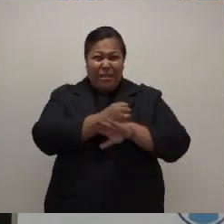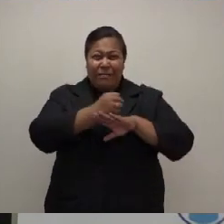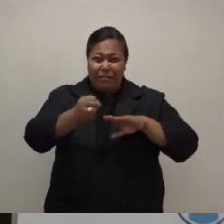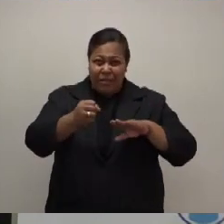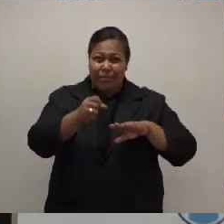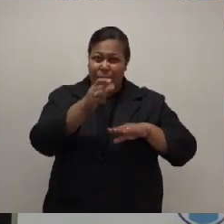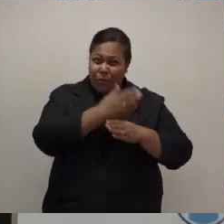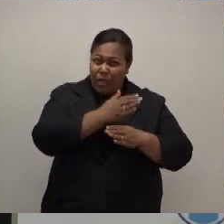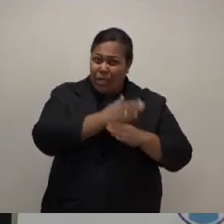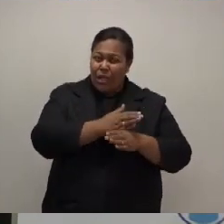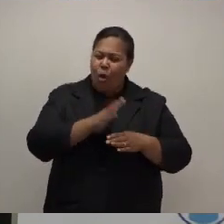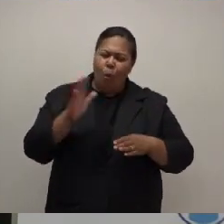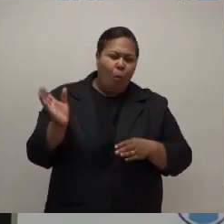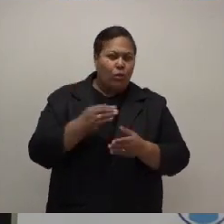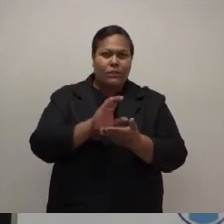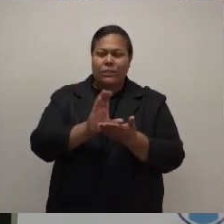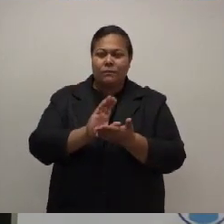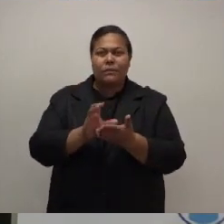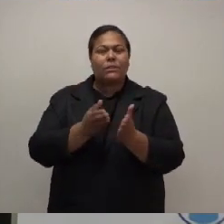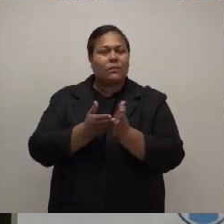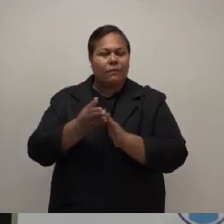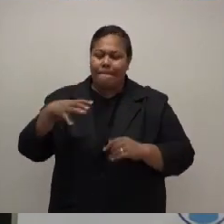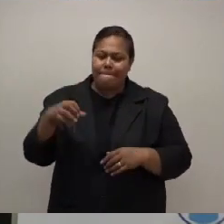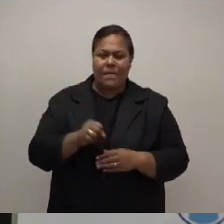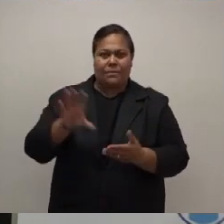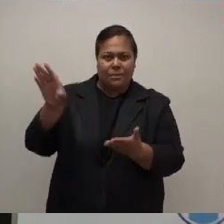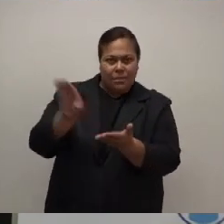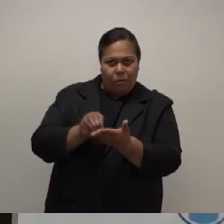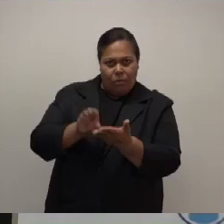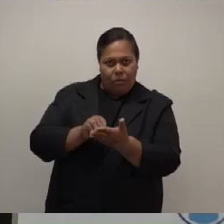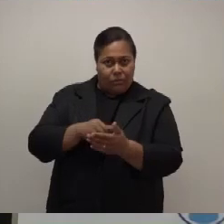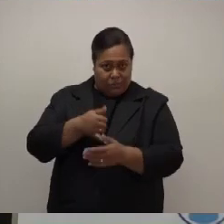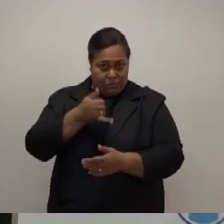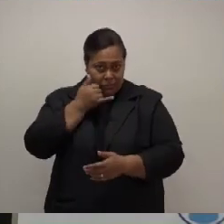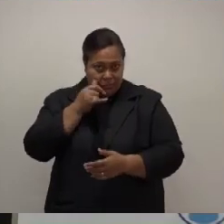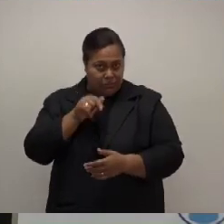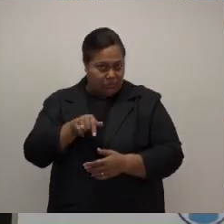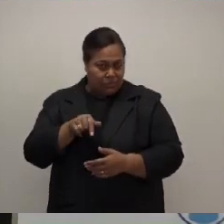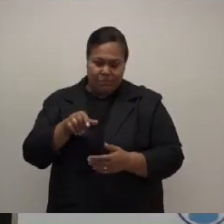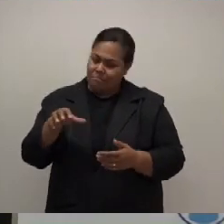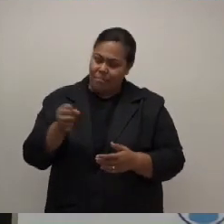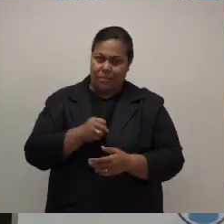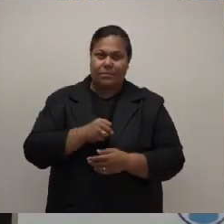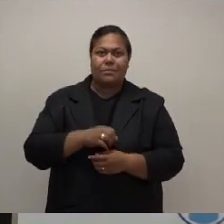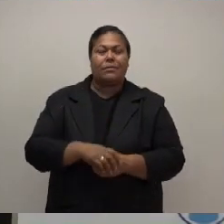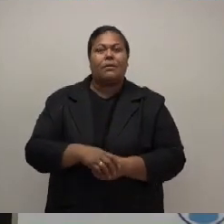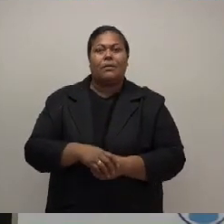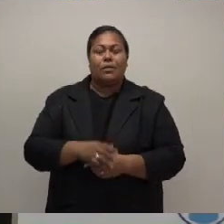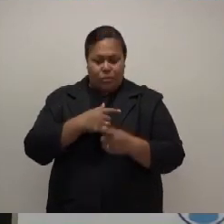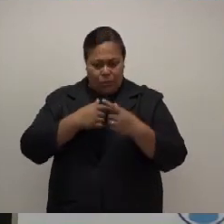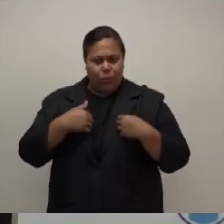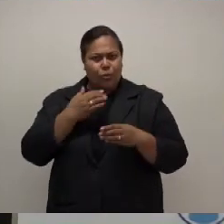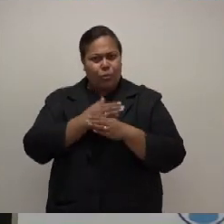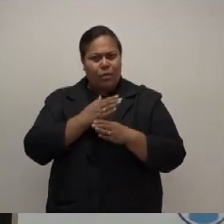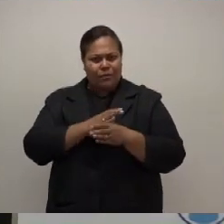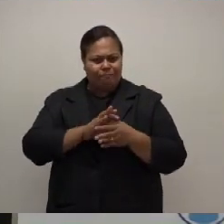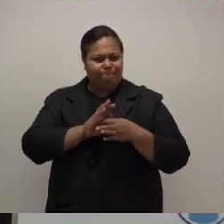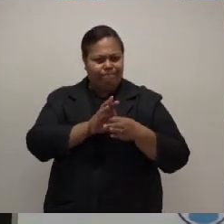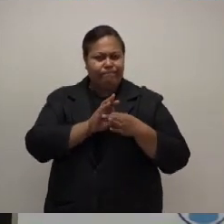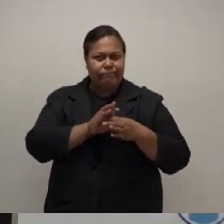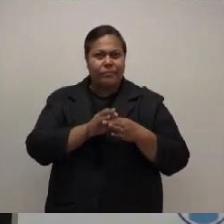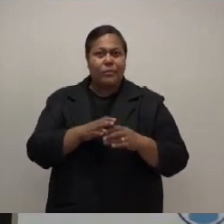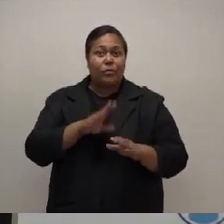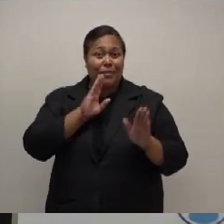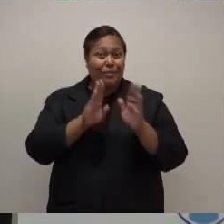servants, should all download careFIJI. We'll also be working closely with our private sector partners,